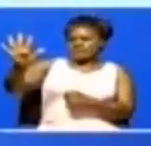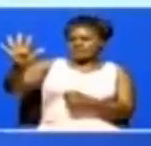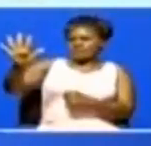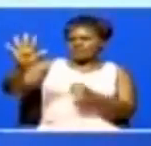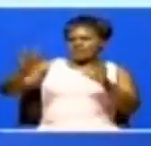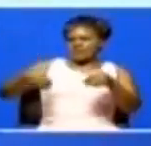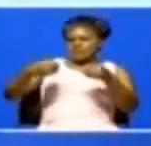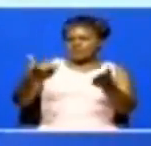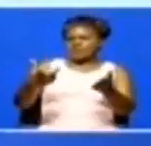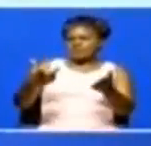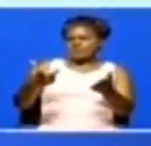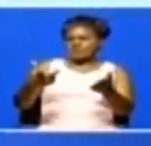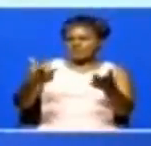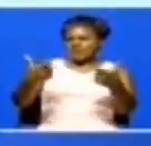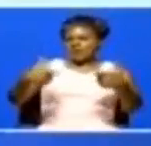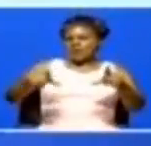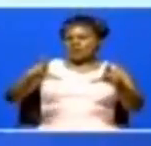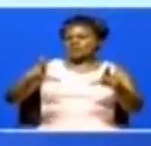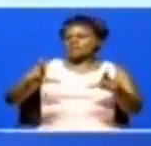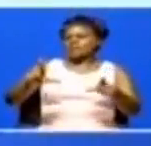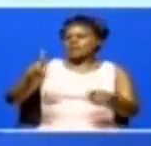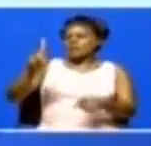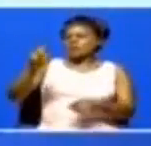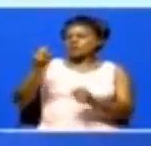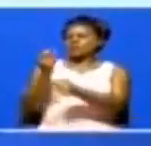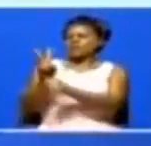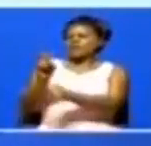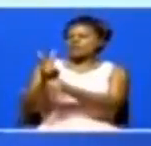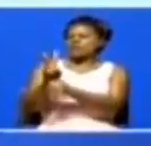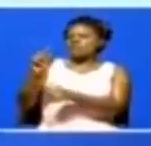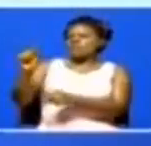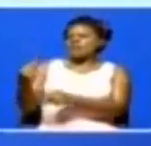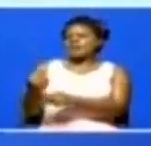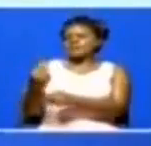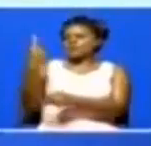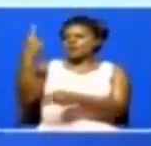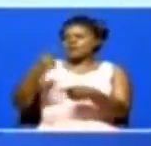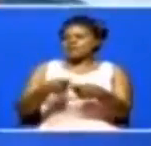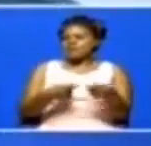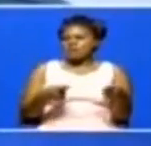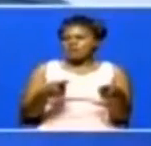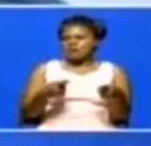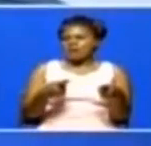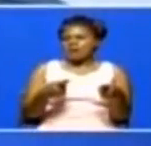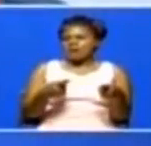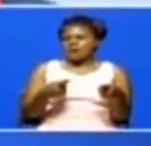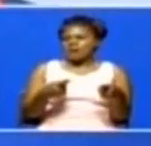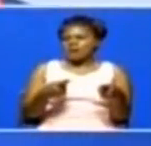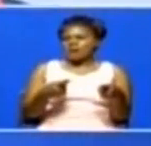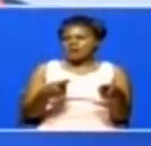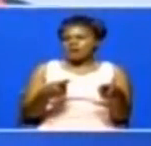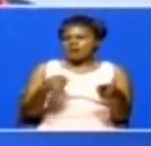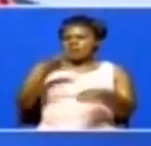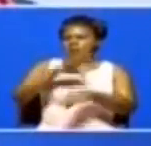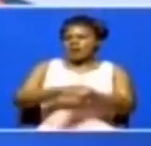out a warranty of 12 months or 1,200 hours in a year, whichever comes first. And we have got